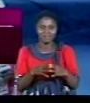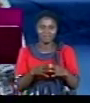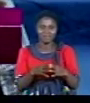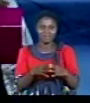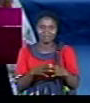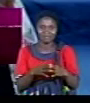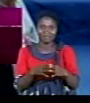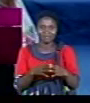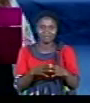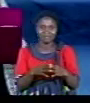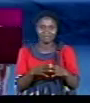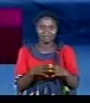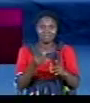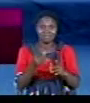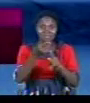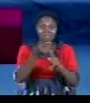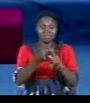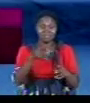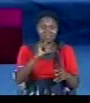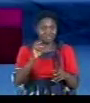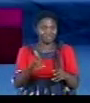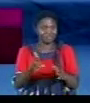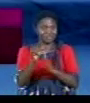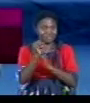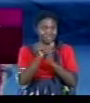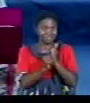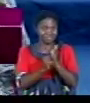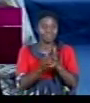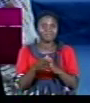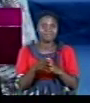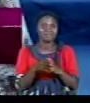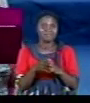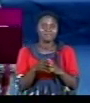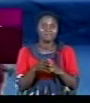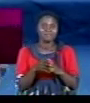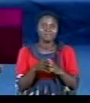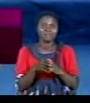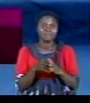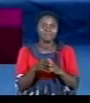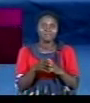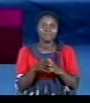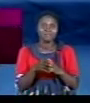Onega, Oba Ebemandoni local government.